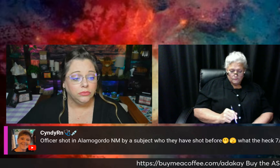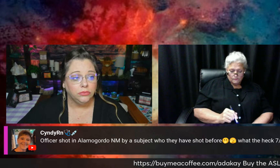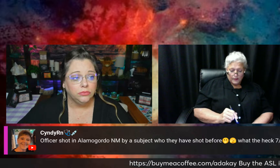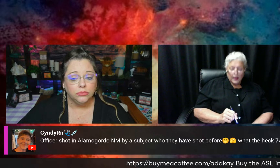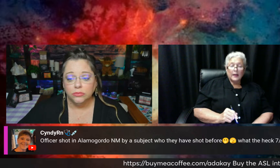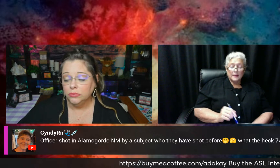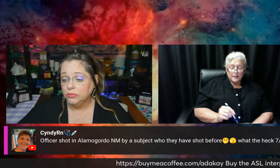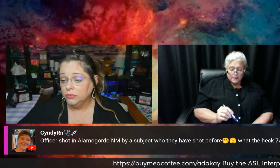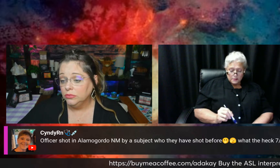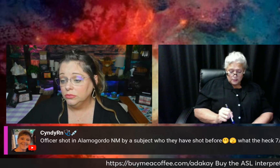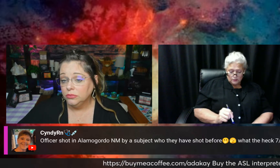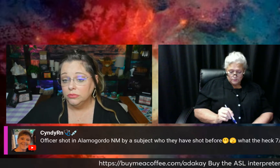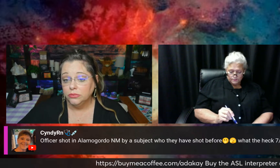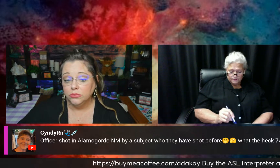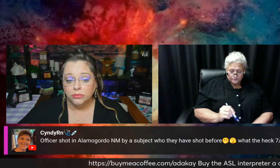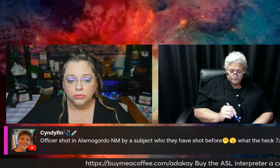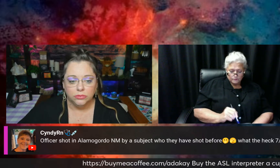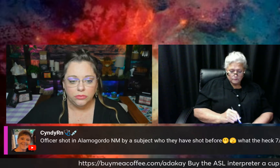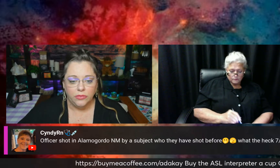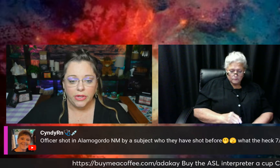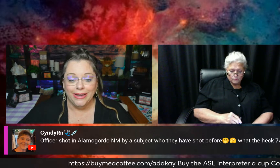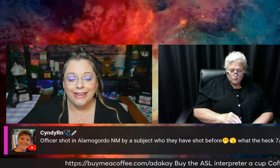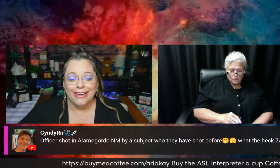An end.